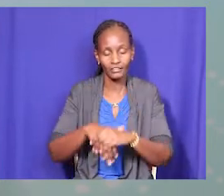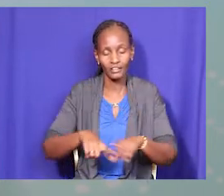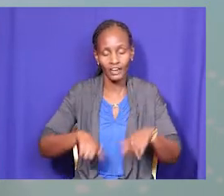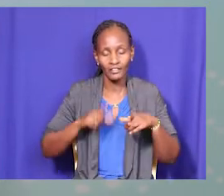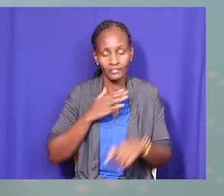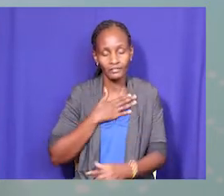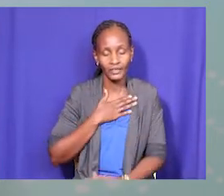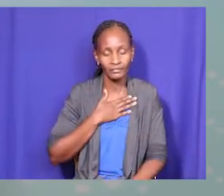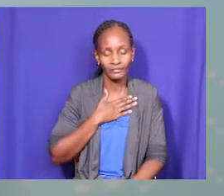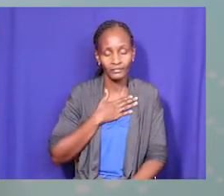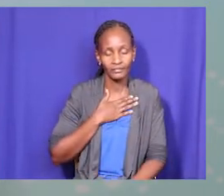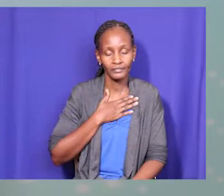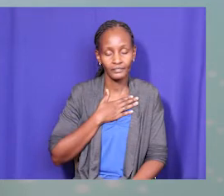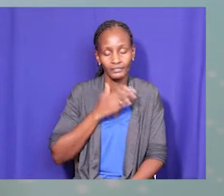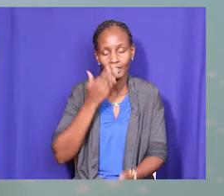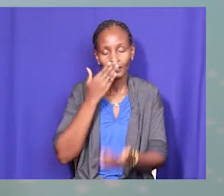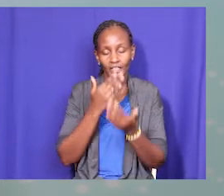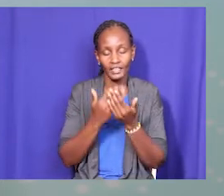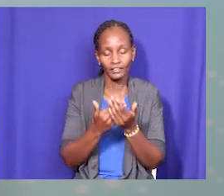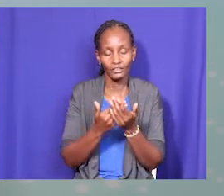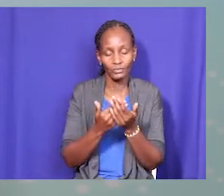life. Thank you,